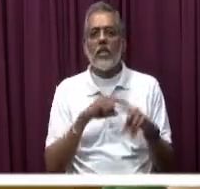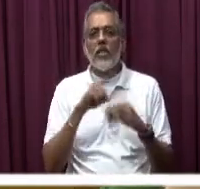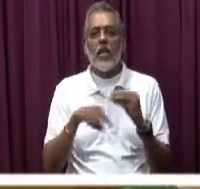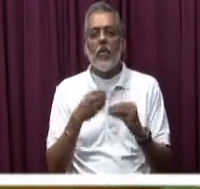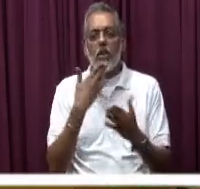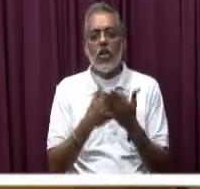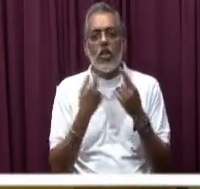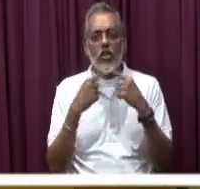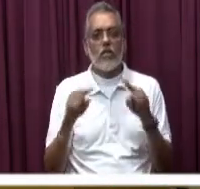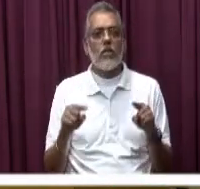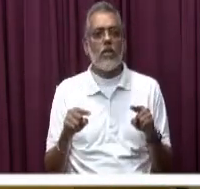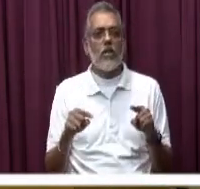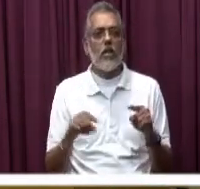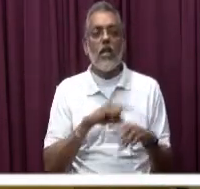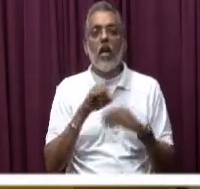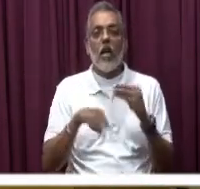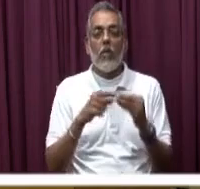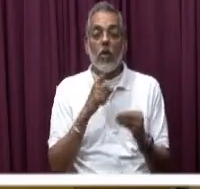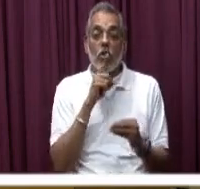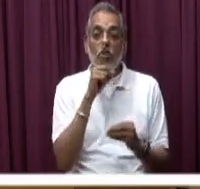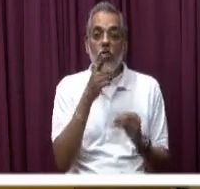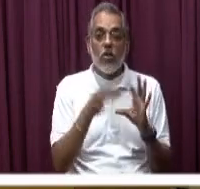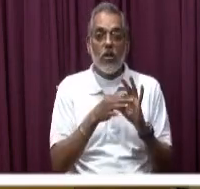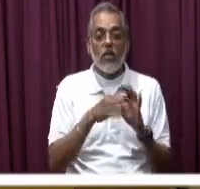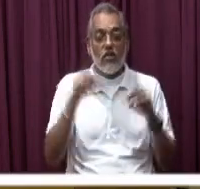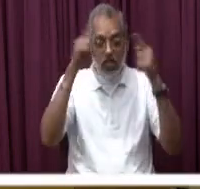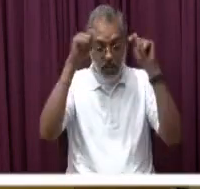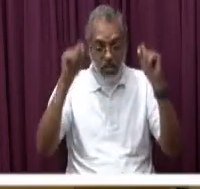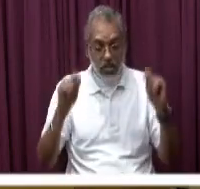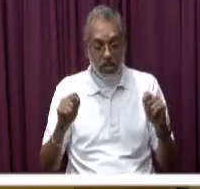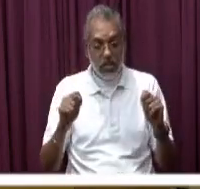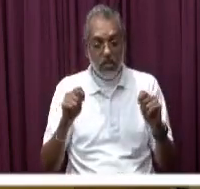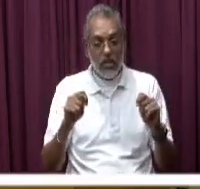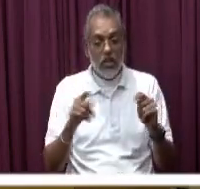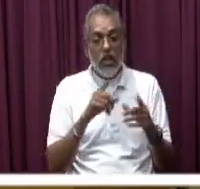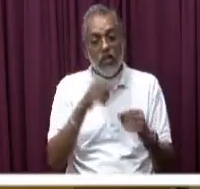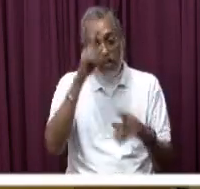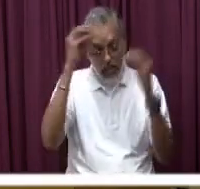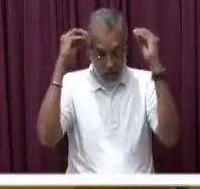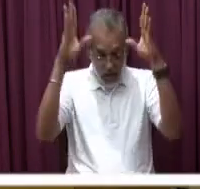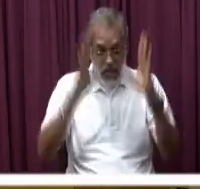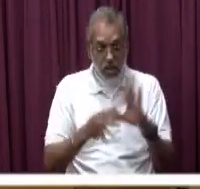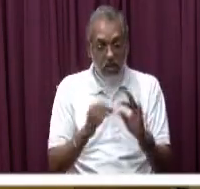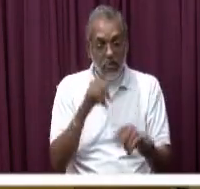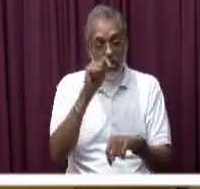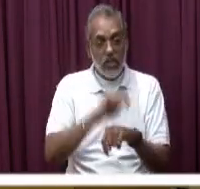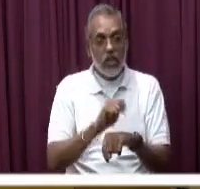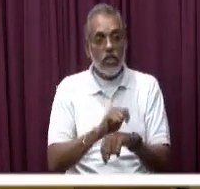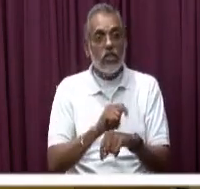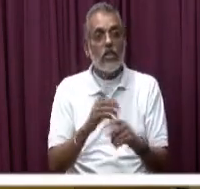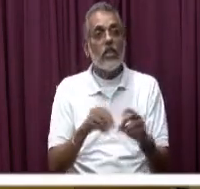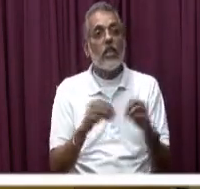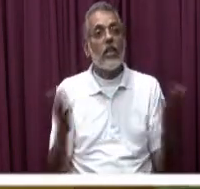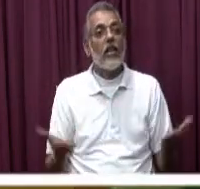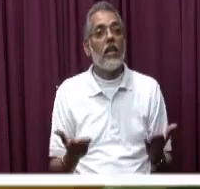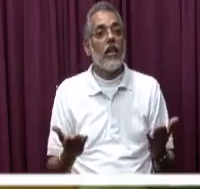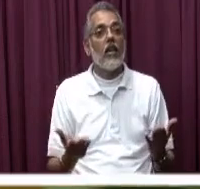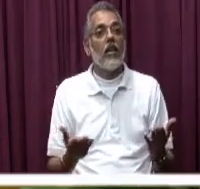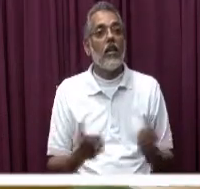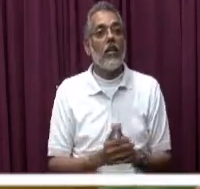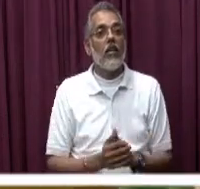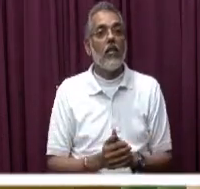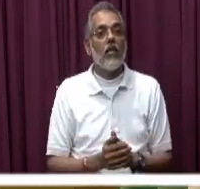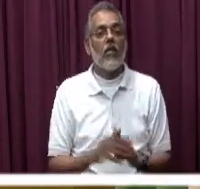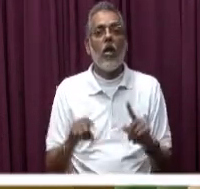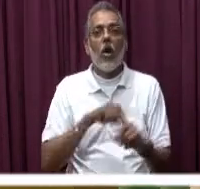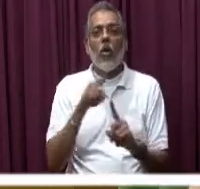the gospel, about the truth of the teaching of the church, about some area of church life and the doctrine of the church? When last